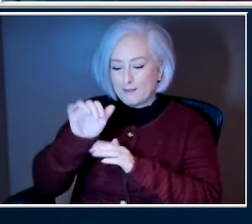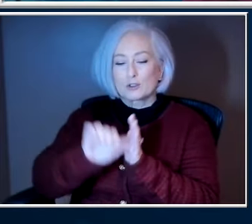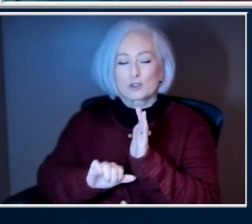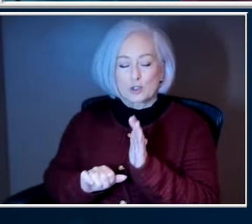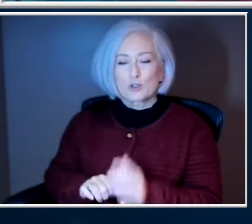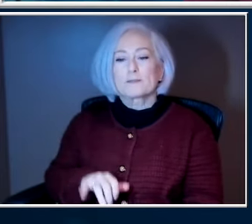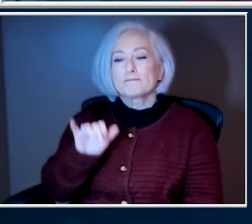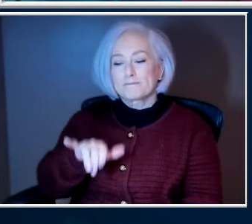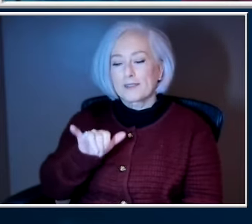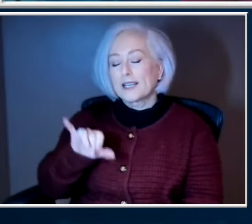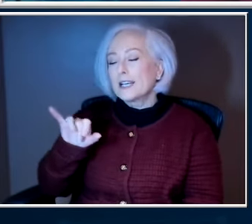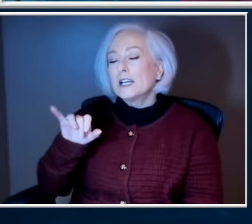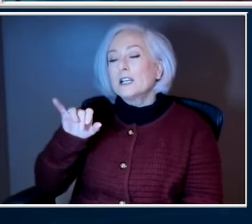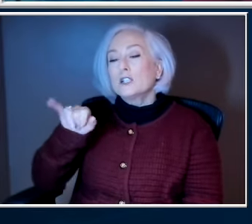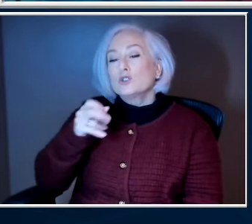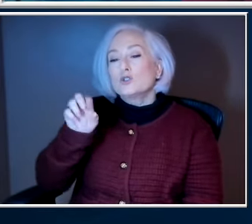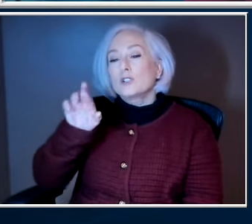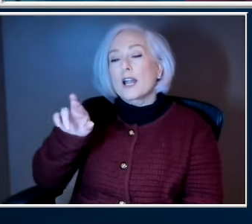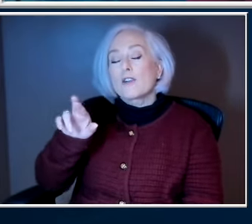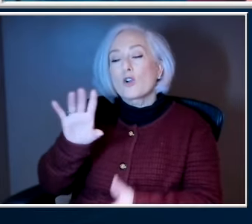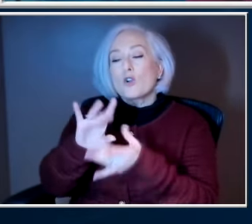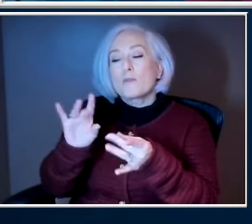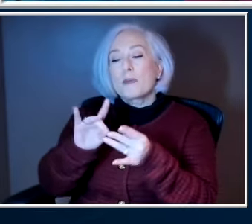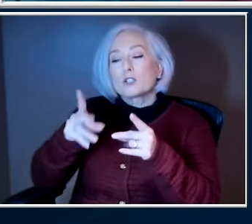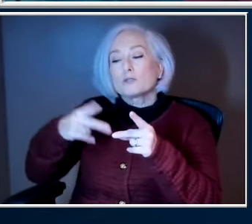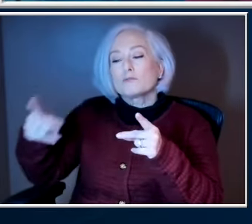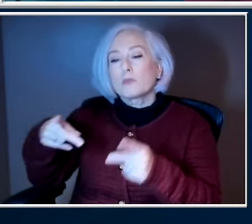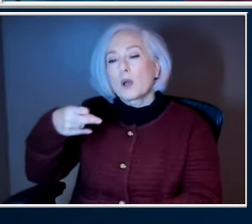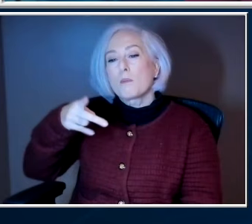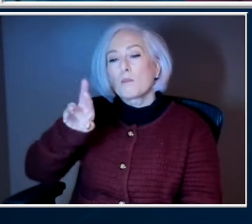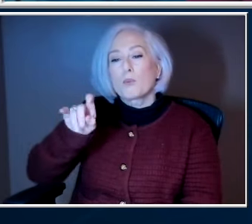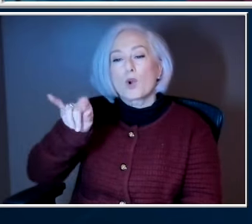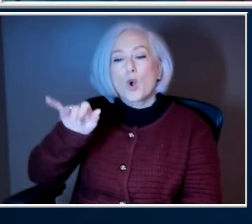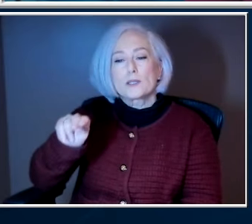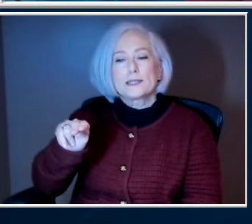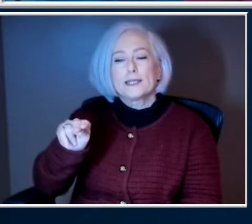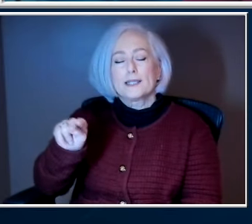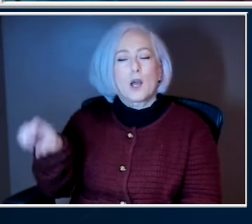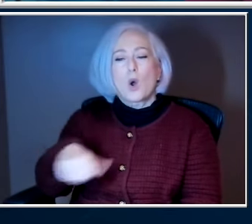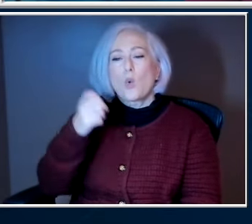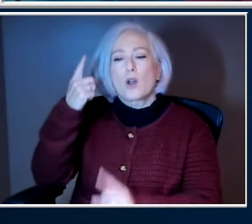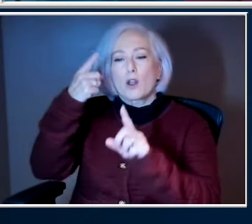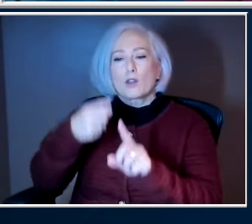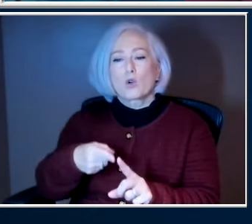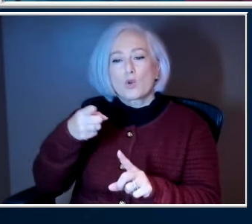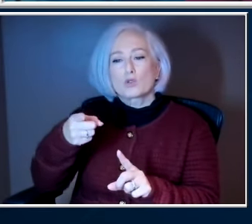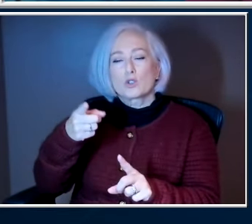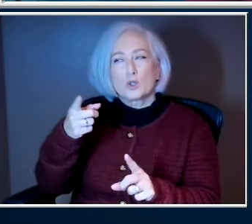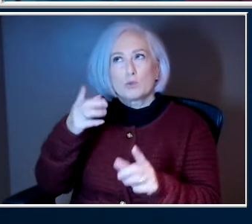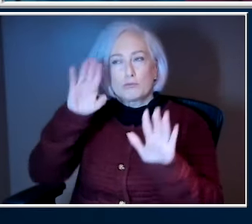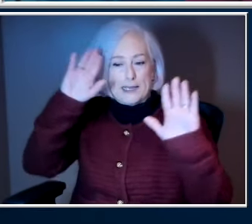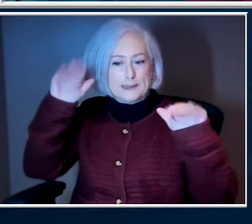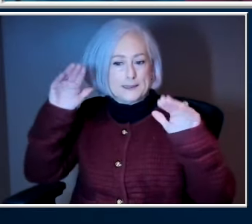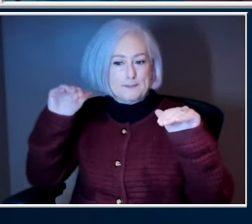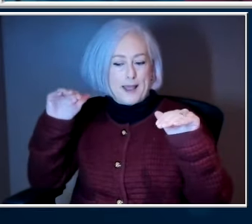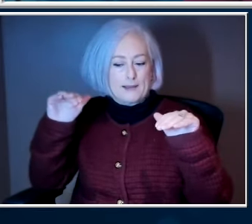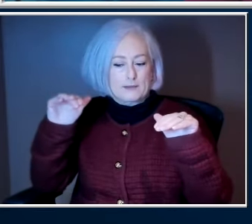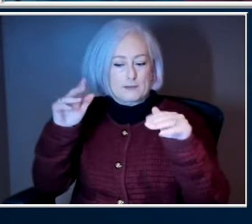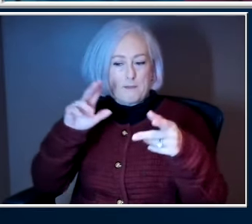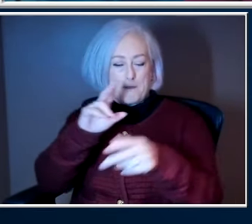mentioned protein as one of her goals. What other goals do you expect to see? What are some of those top goals that you're talking with patients about as far